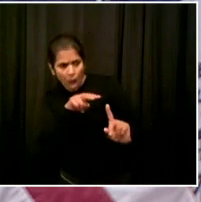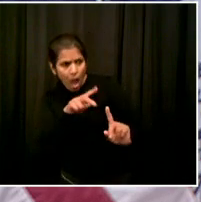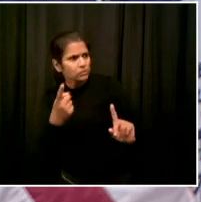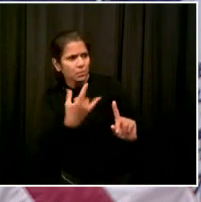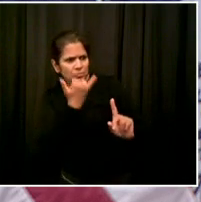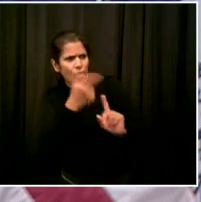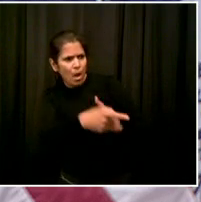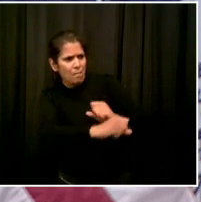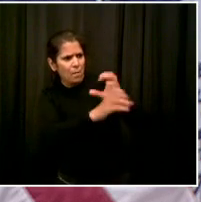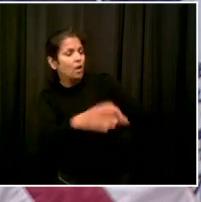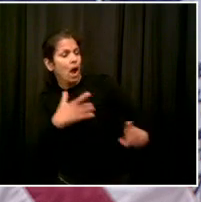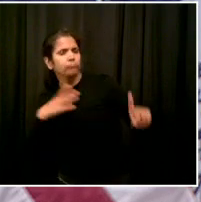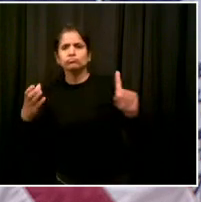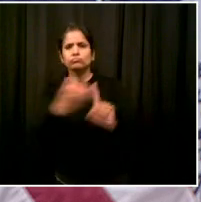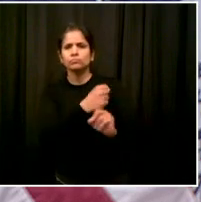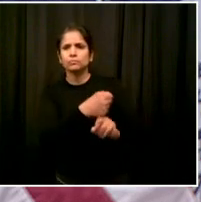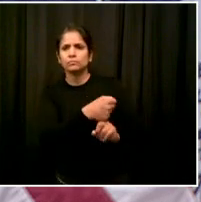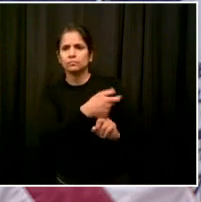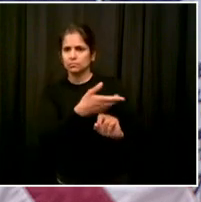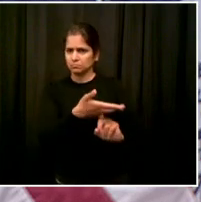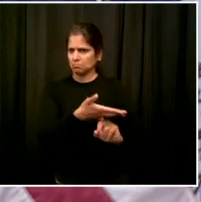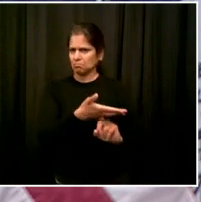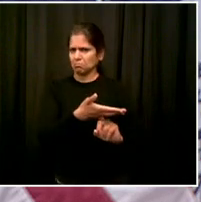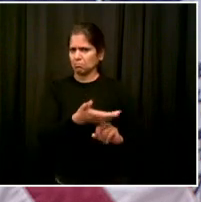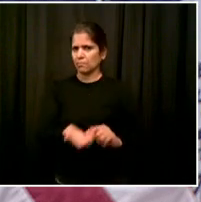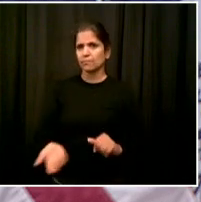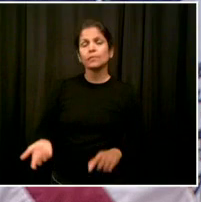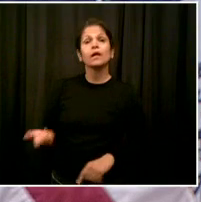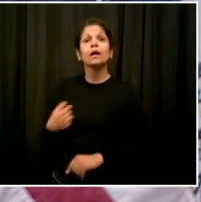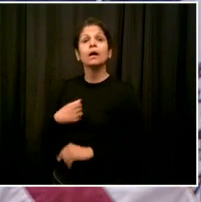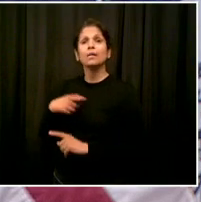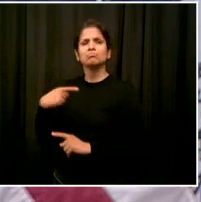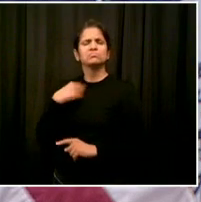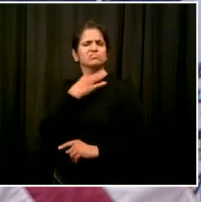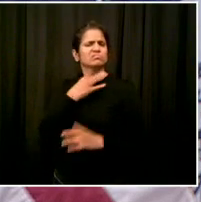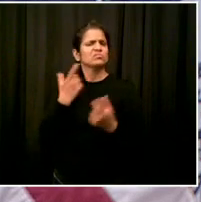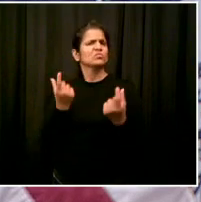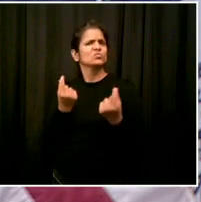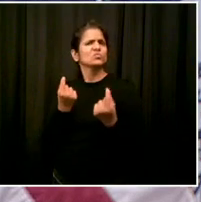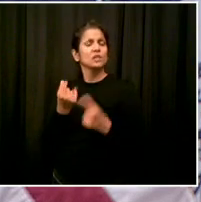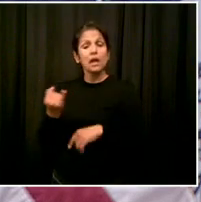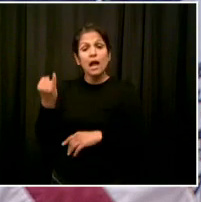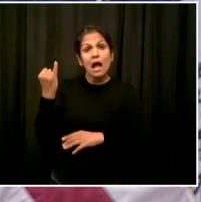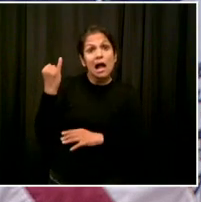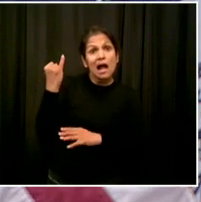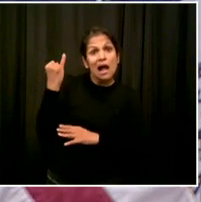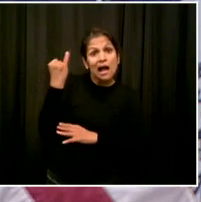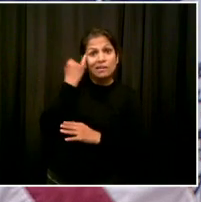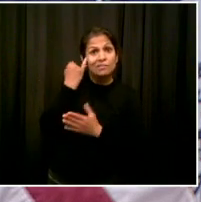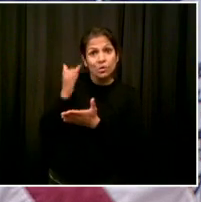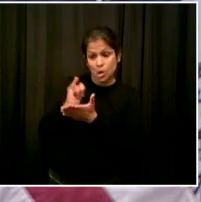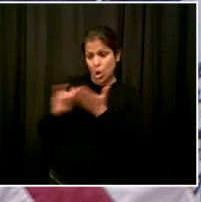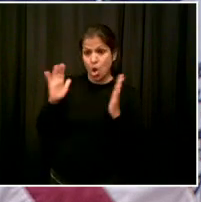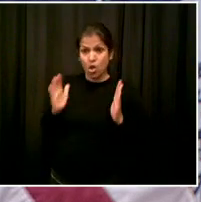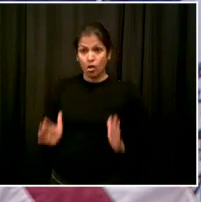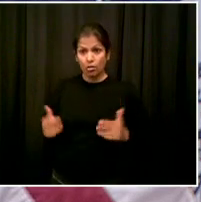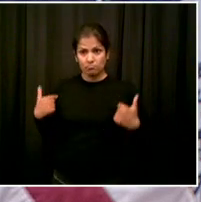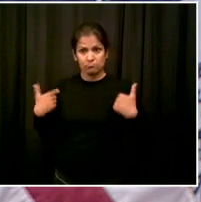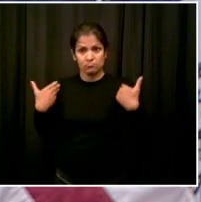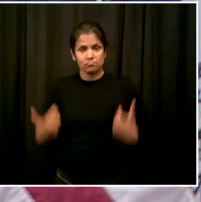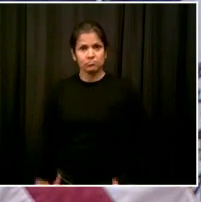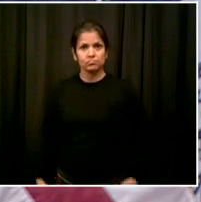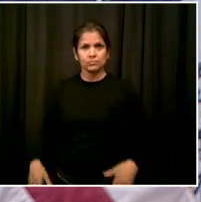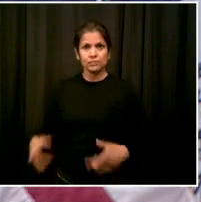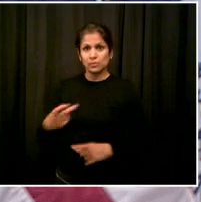and simple, if New Yorkers see illegal fireworks, should they call 911? And if police see people shooting them off, should they arrest them? Are police being